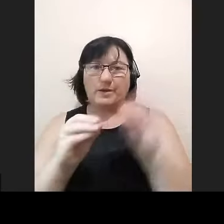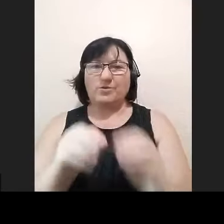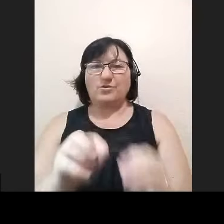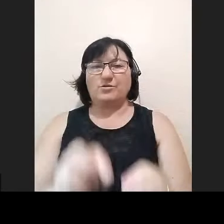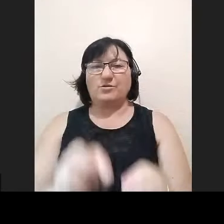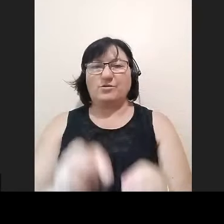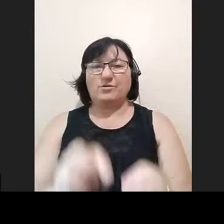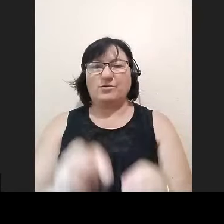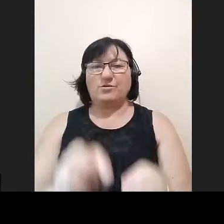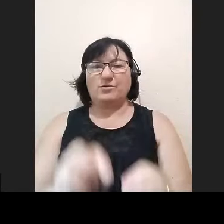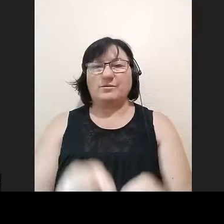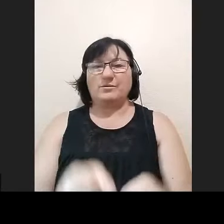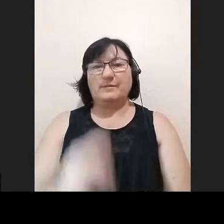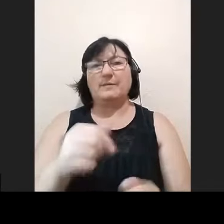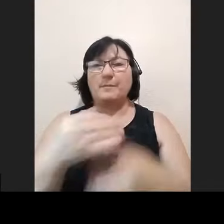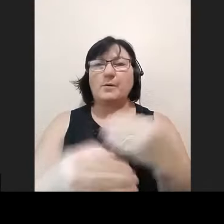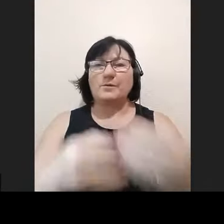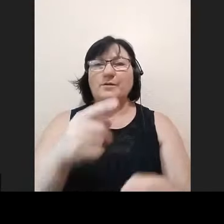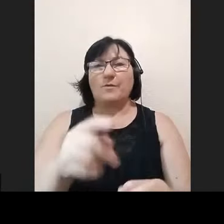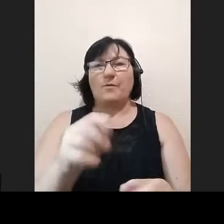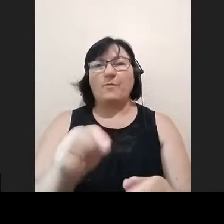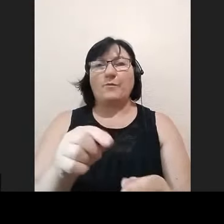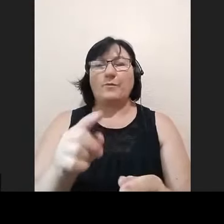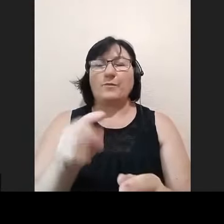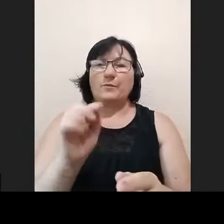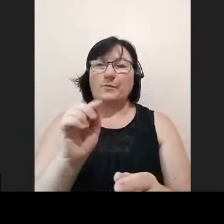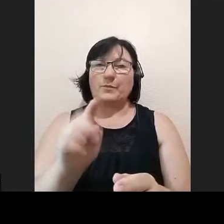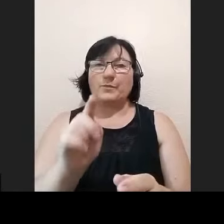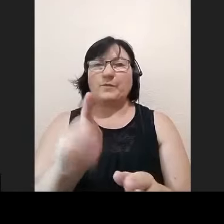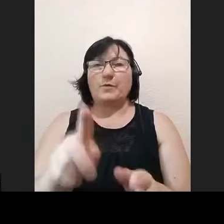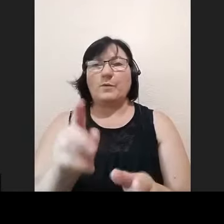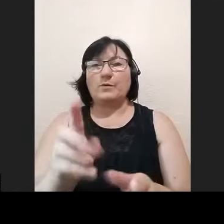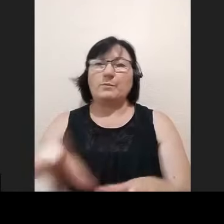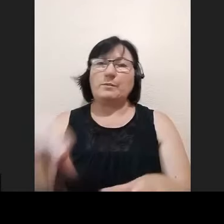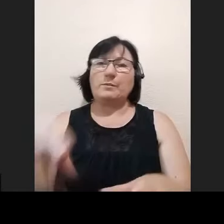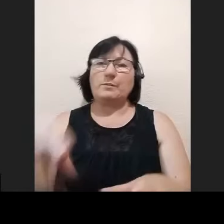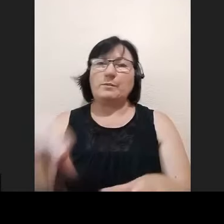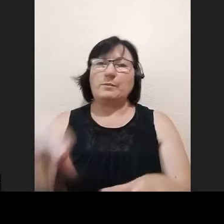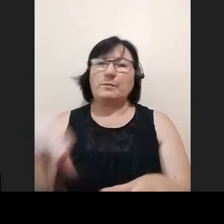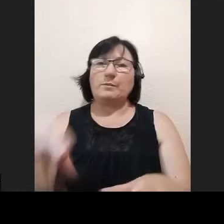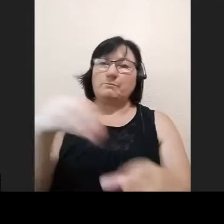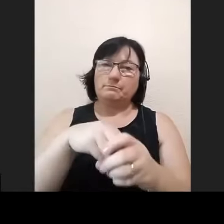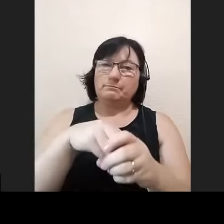an AEO client. She has taken us through